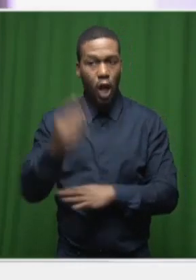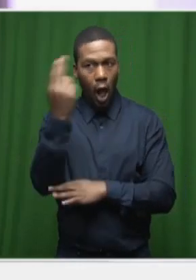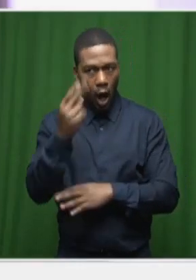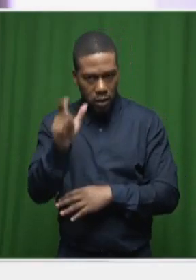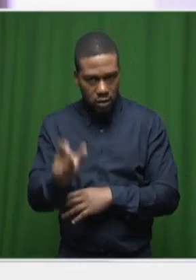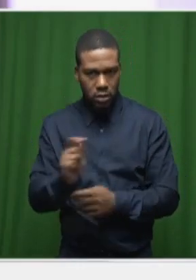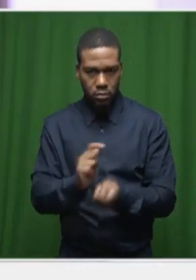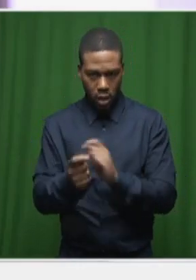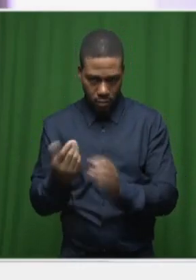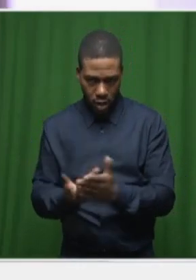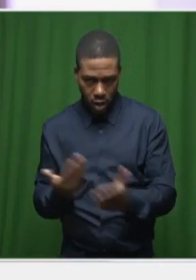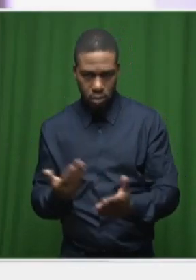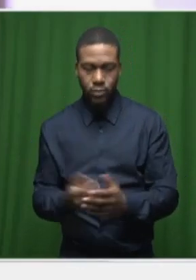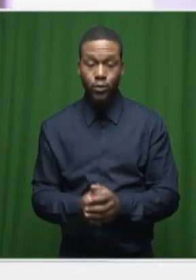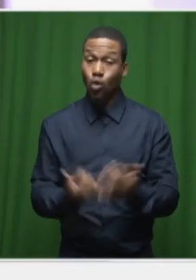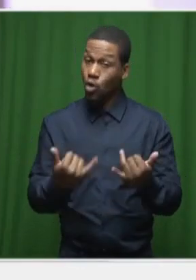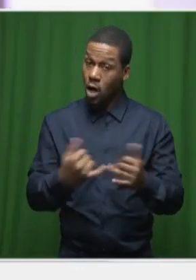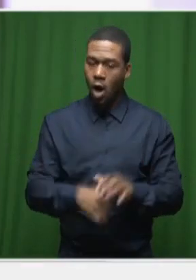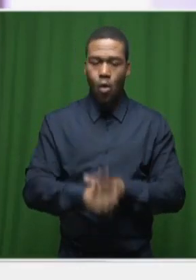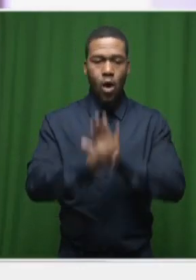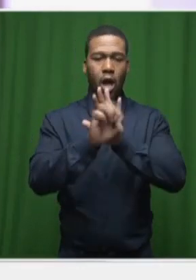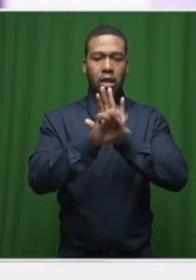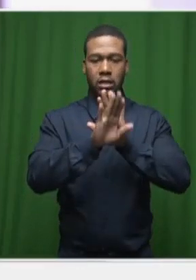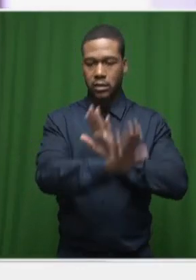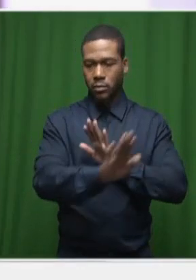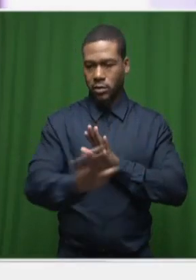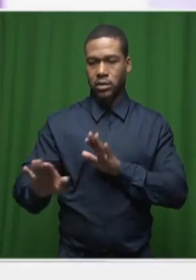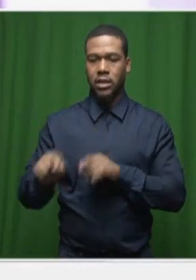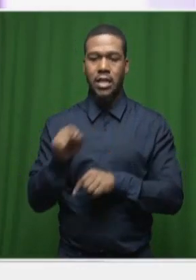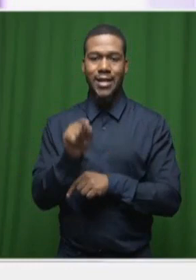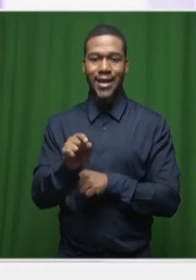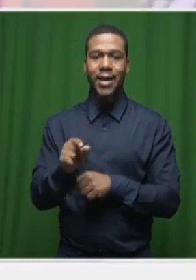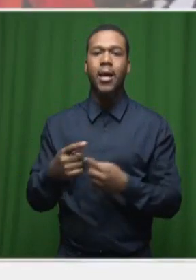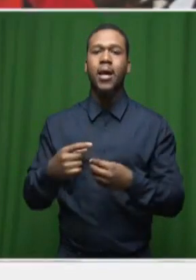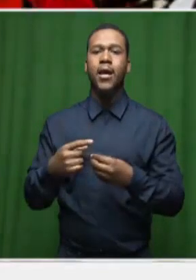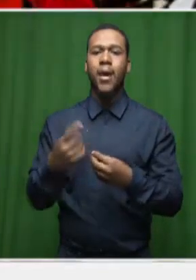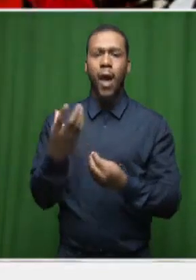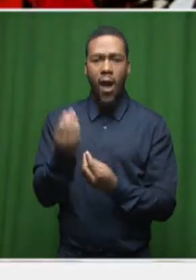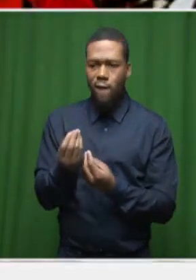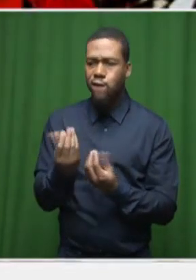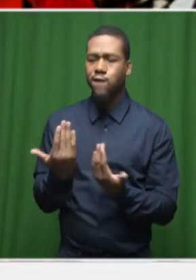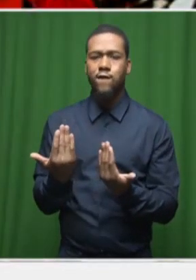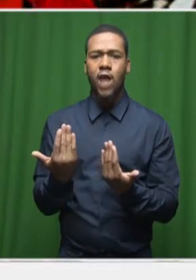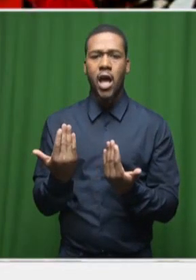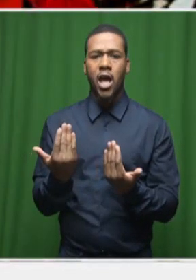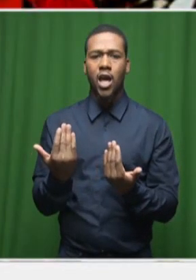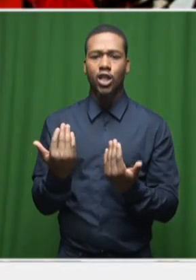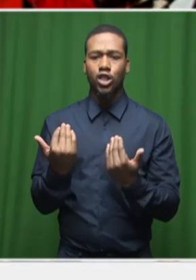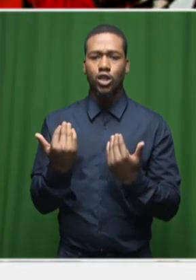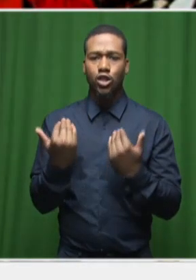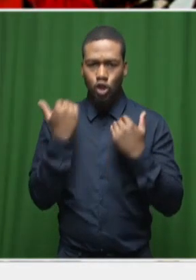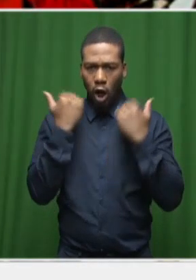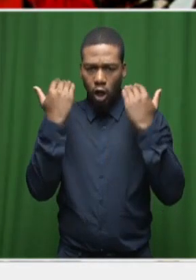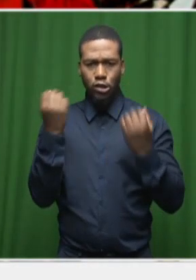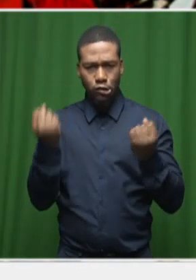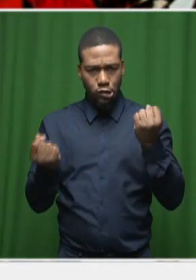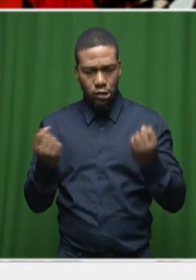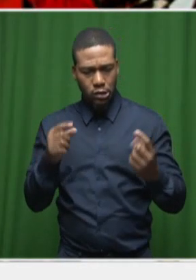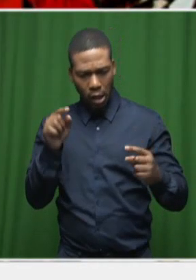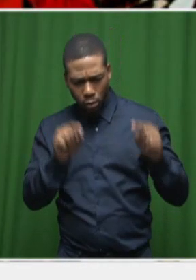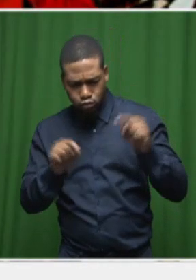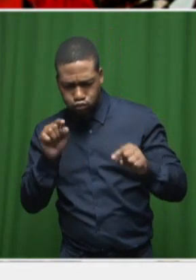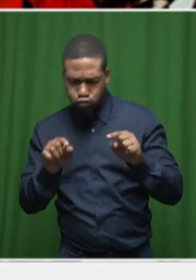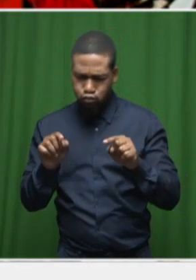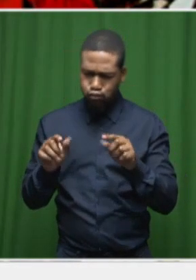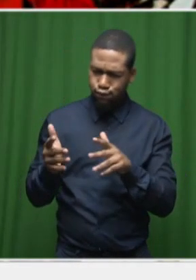this exhibition is like where we're gonna have judges, we're gonna interview the